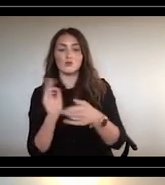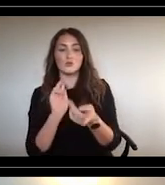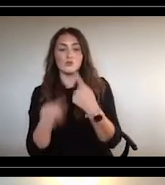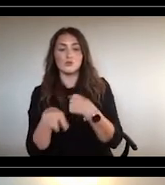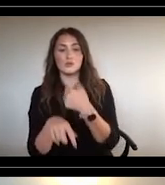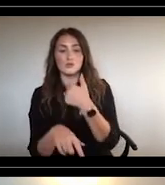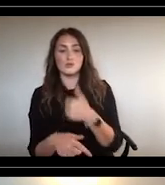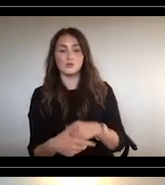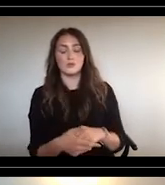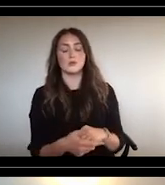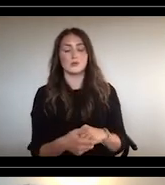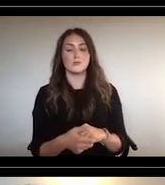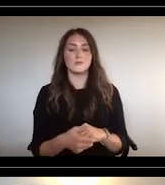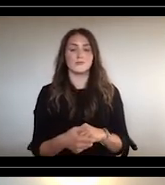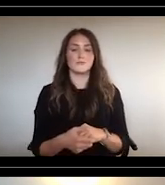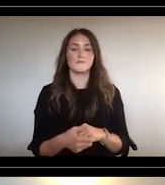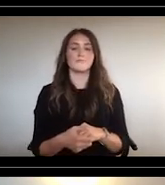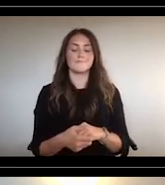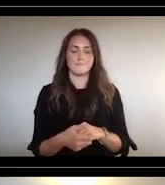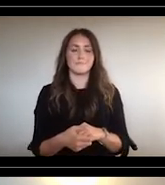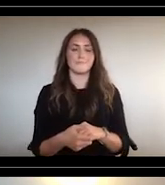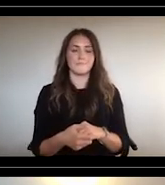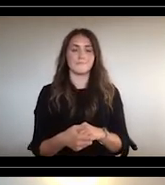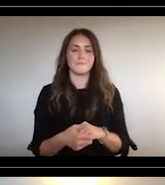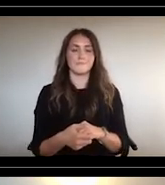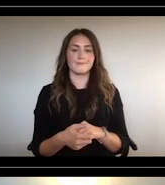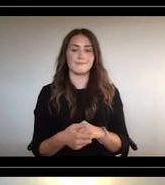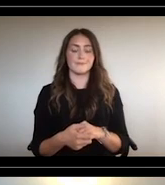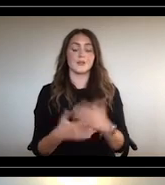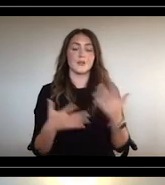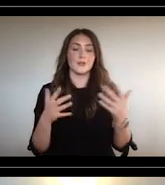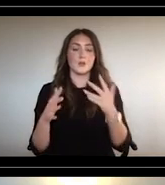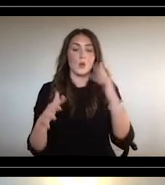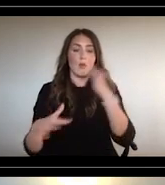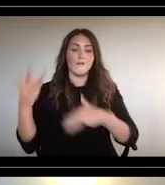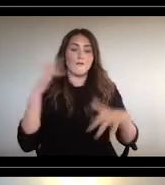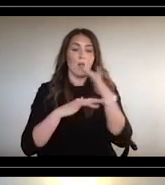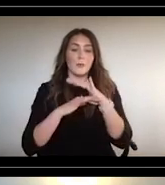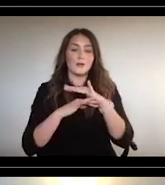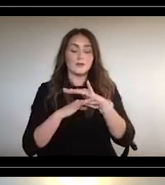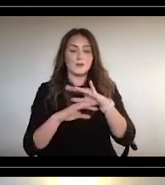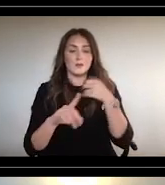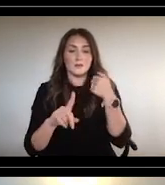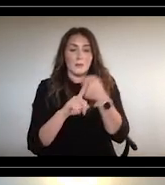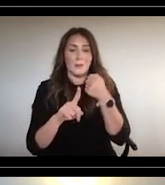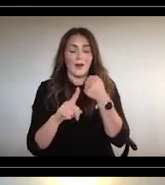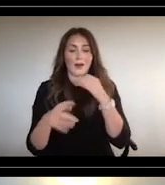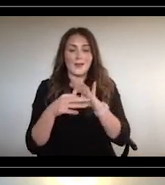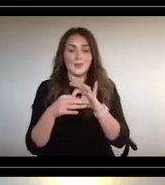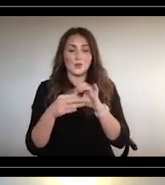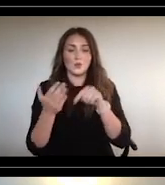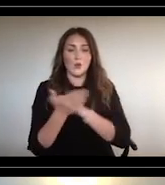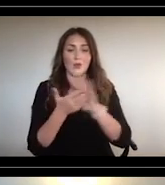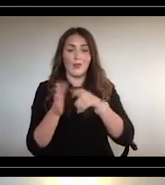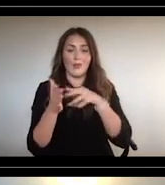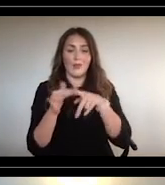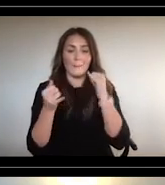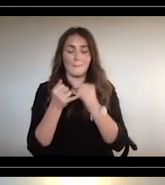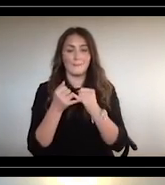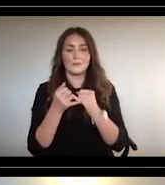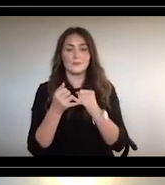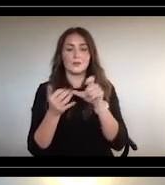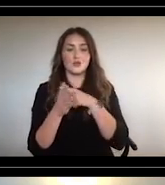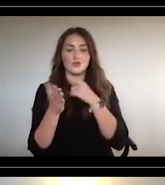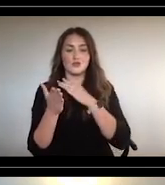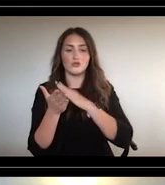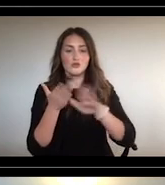Obviously, there would be an impact upon Thames Chase Community Forest. We